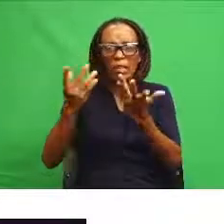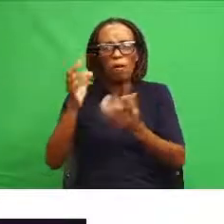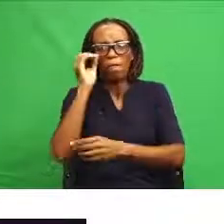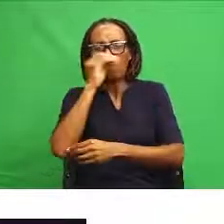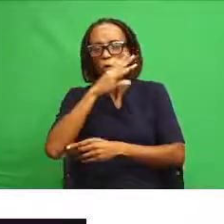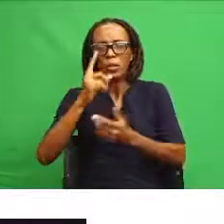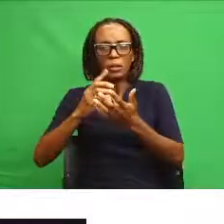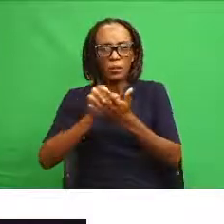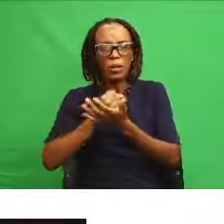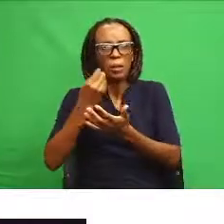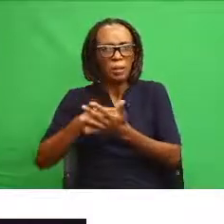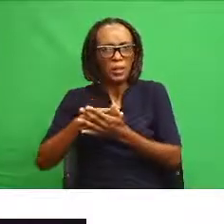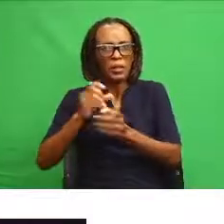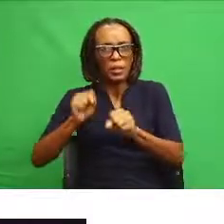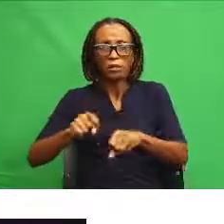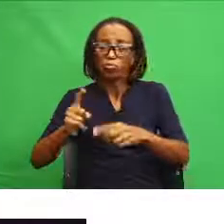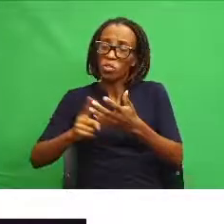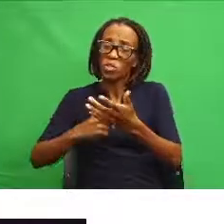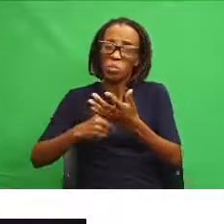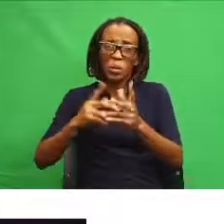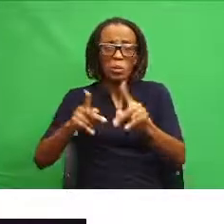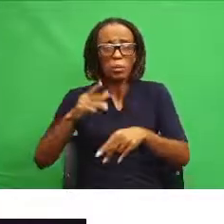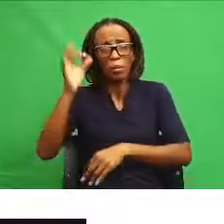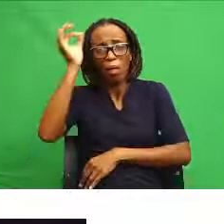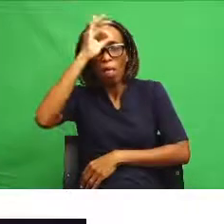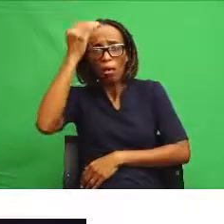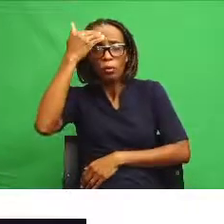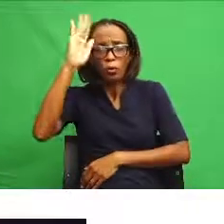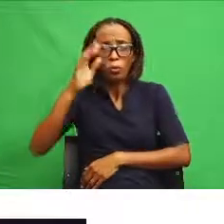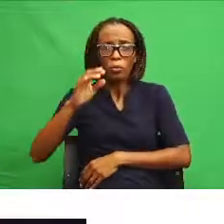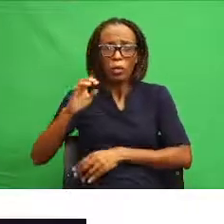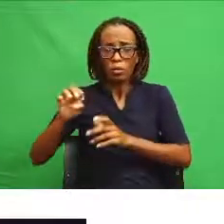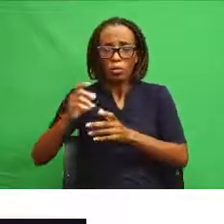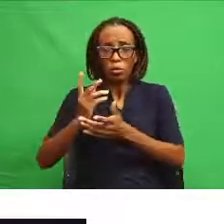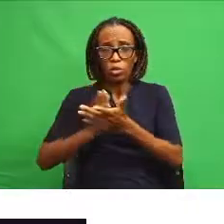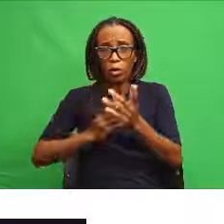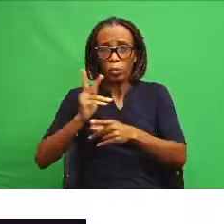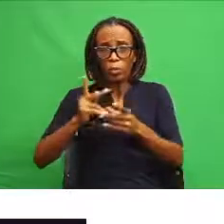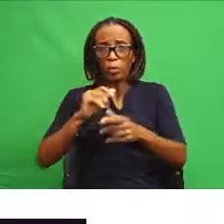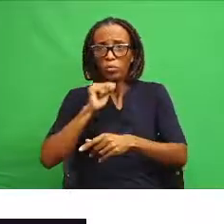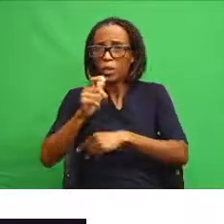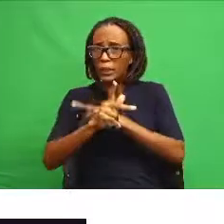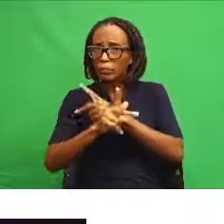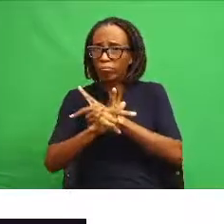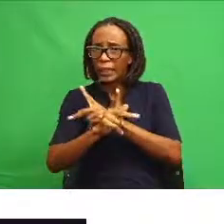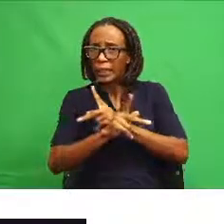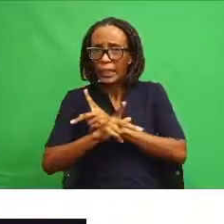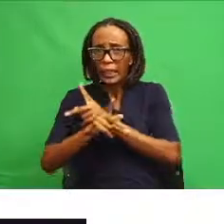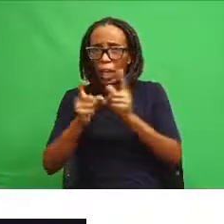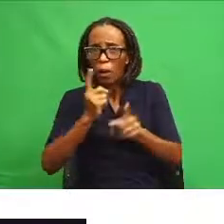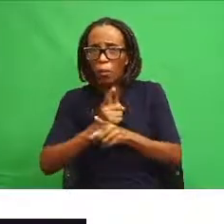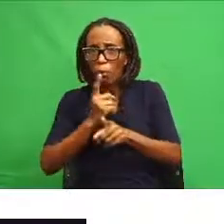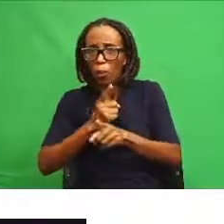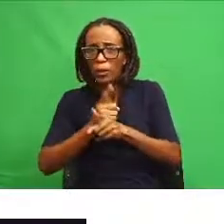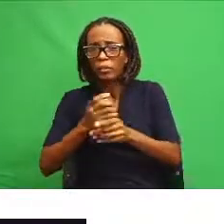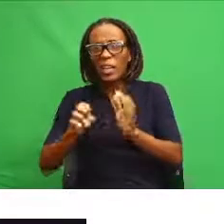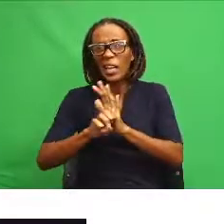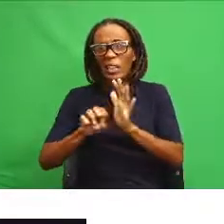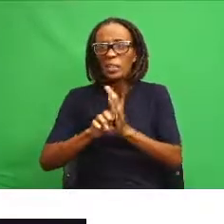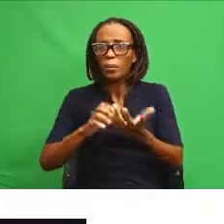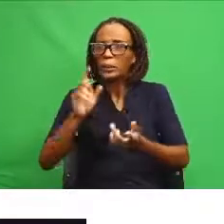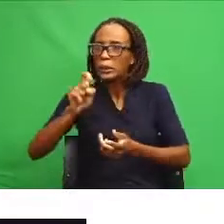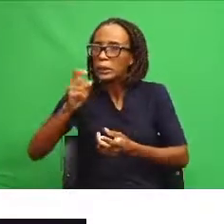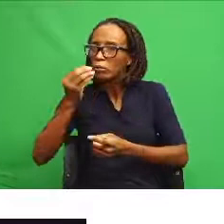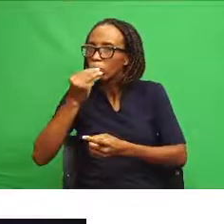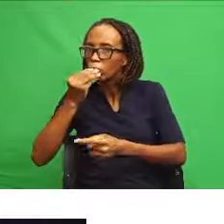cases, it's simple negligence. Caregivers may not always provide the basic necessities like